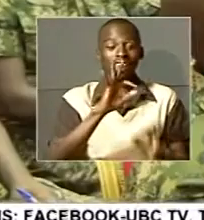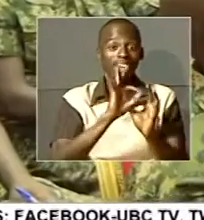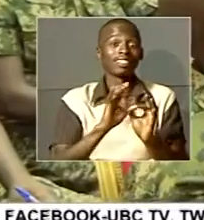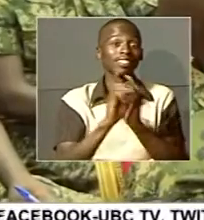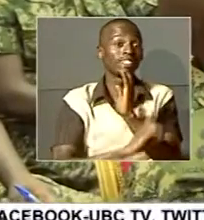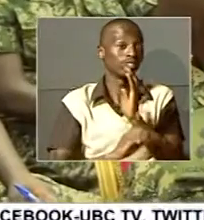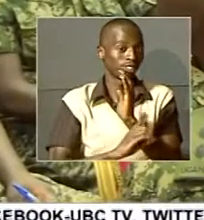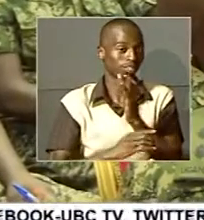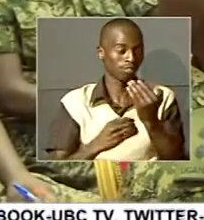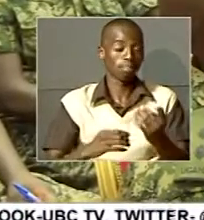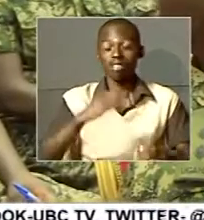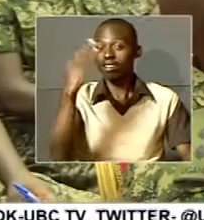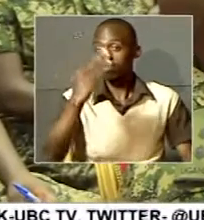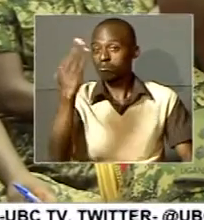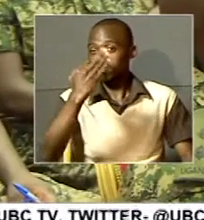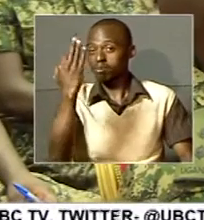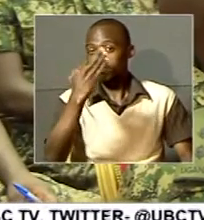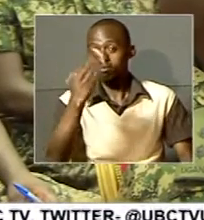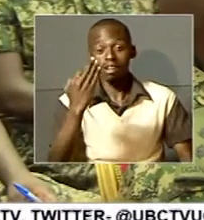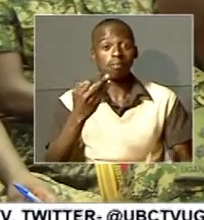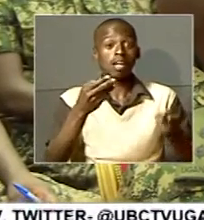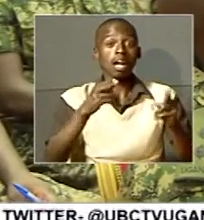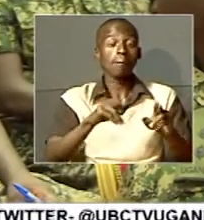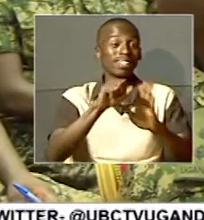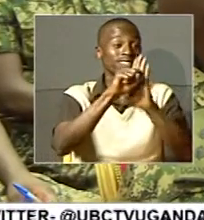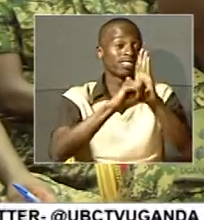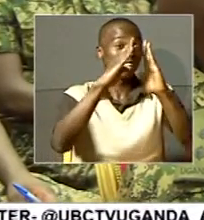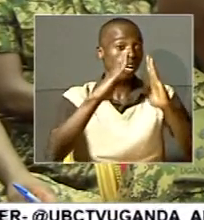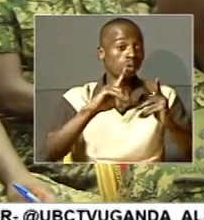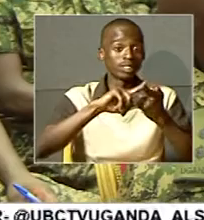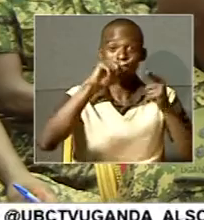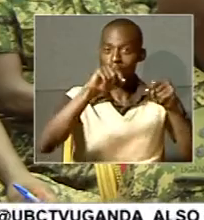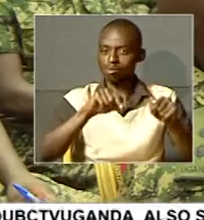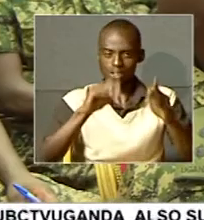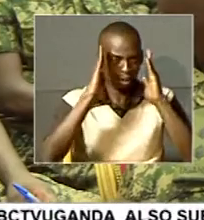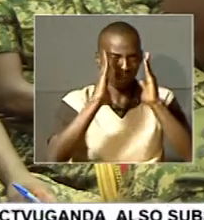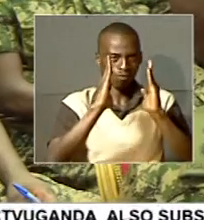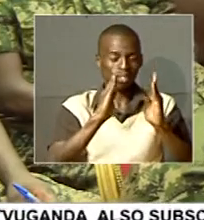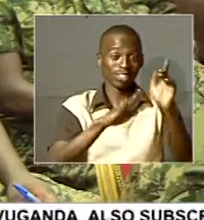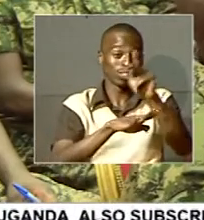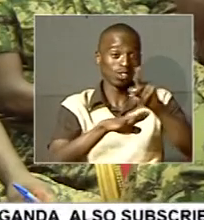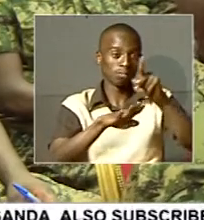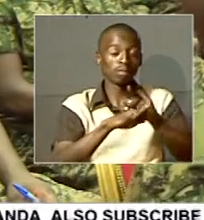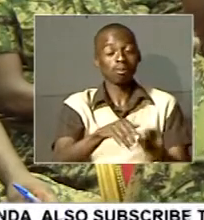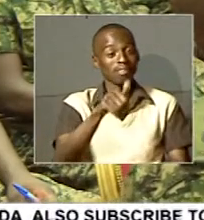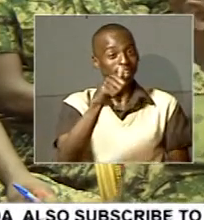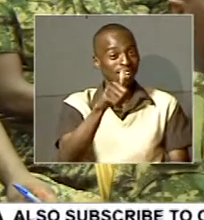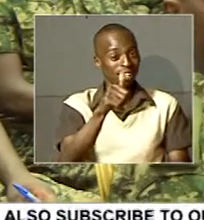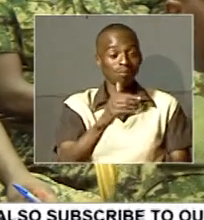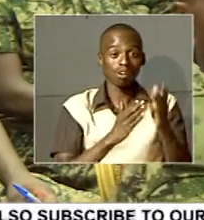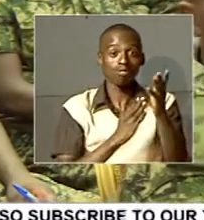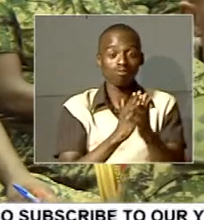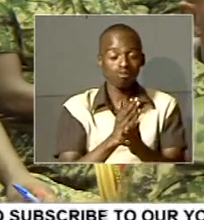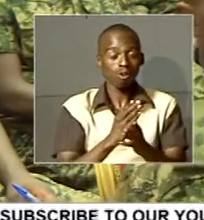District. The lecture, which took place at State House in Entebbe, focused on the principles of NRM and drew